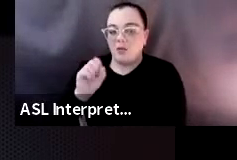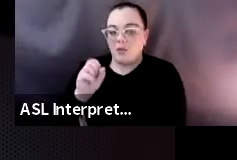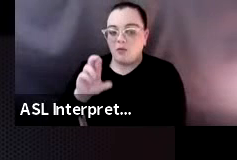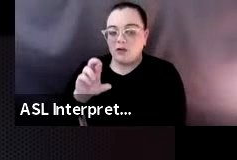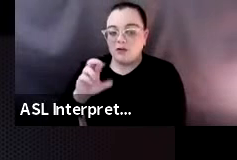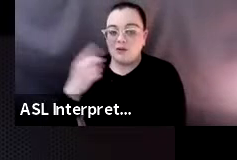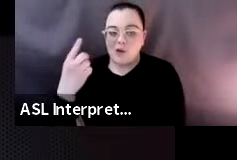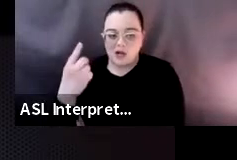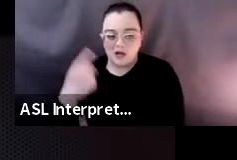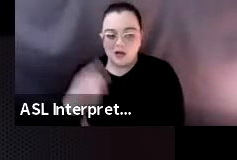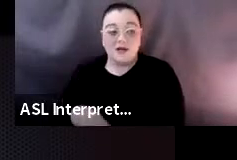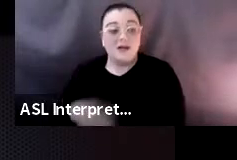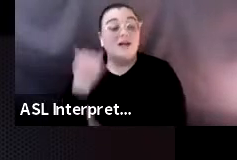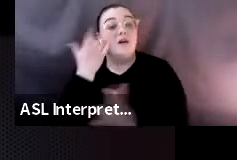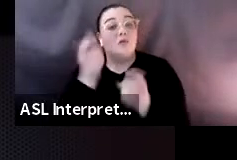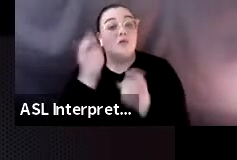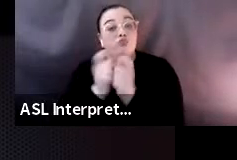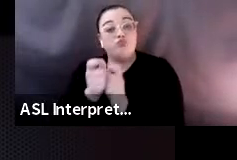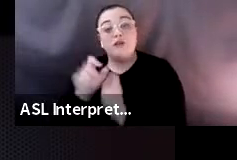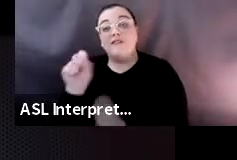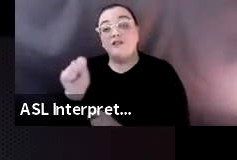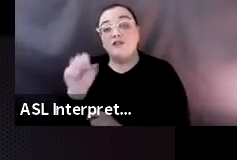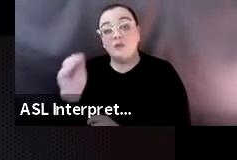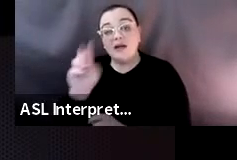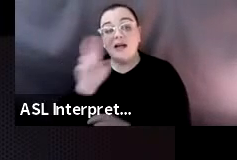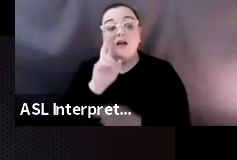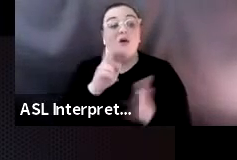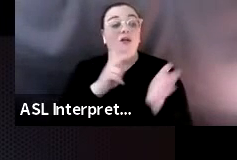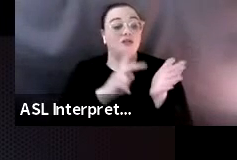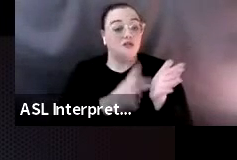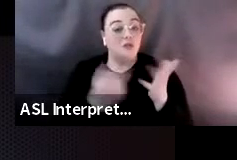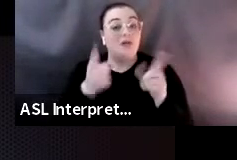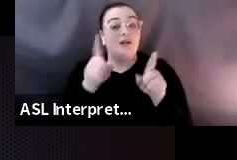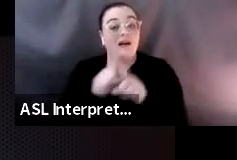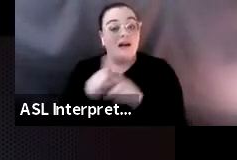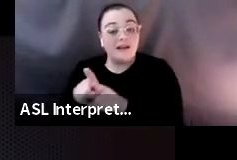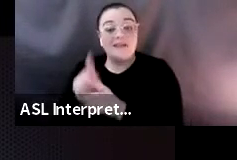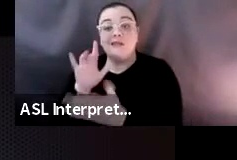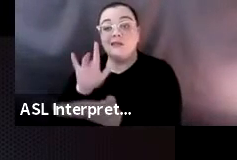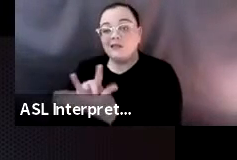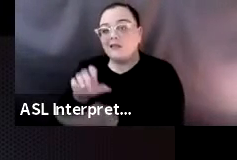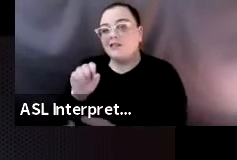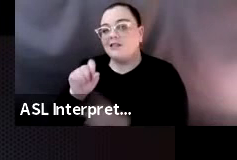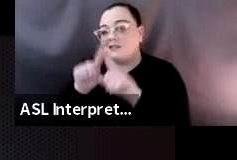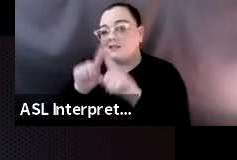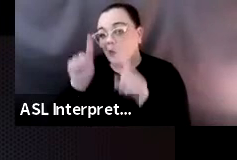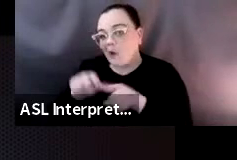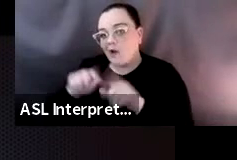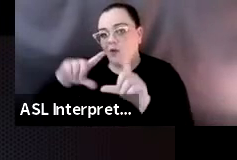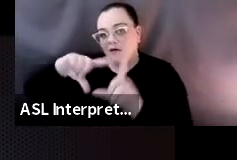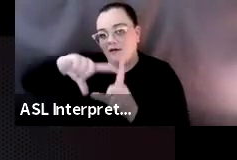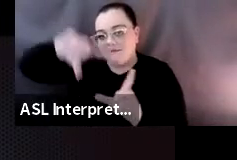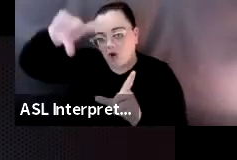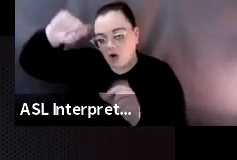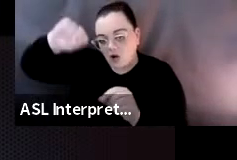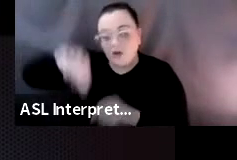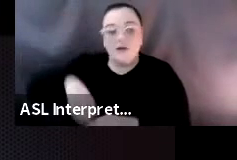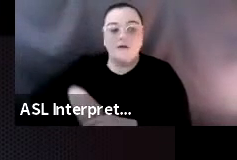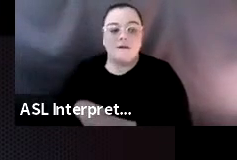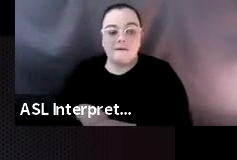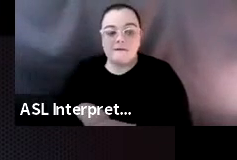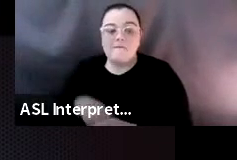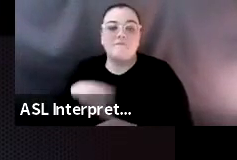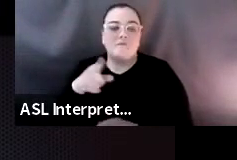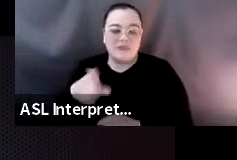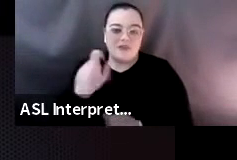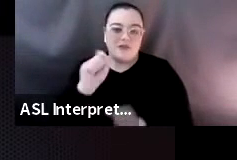social media, you duplicate the project as, select square or vertical, depending. If you want to take a vertical video, you can make it square as well, it goes the